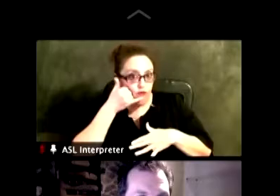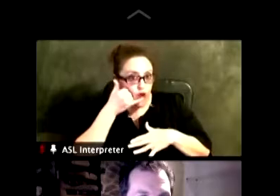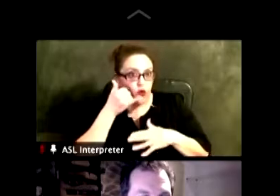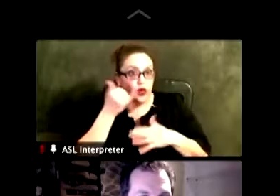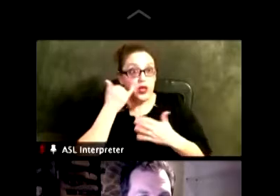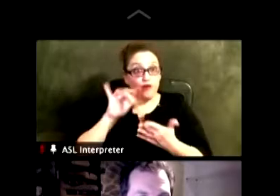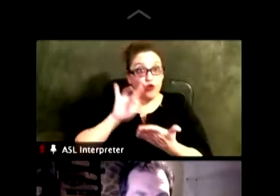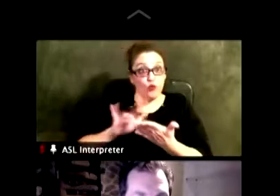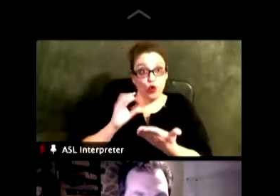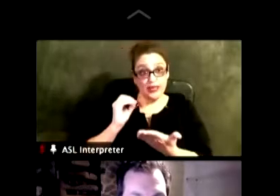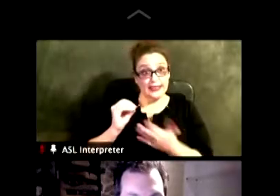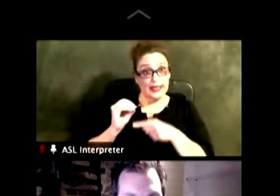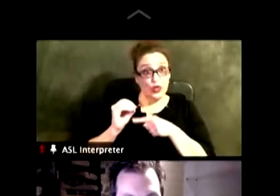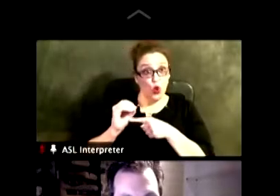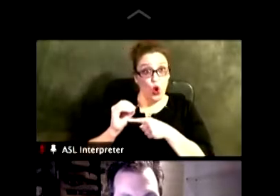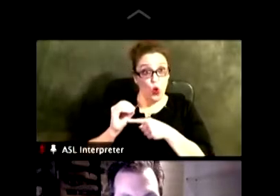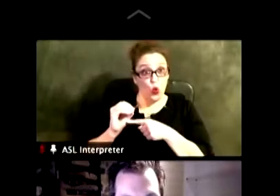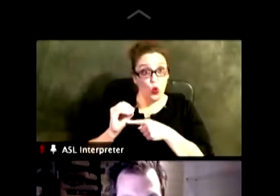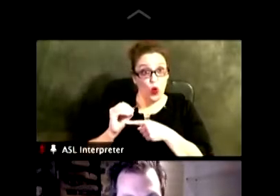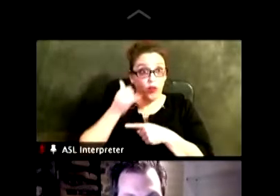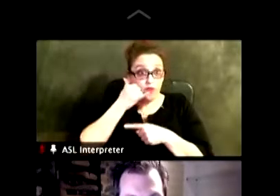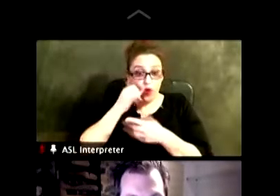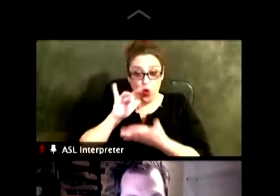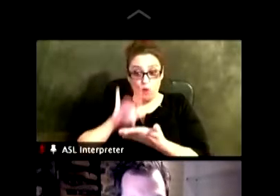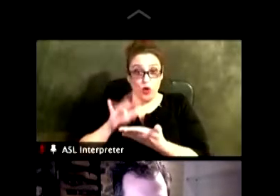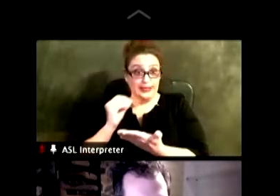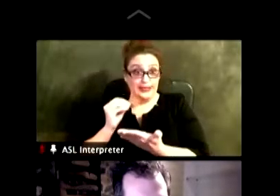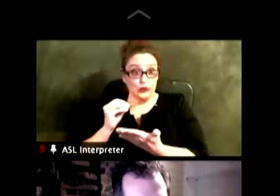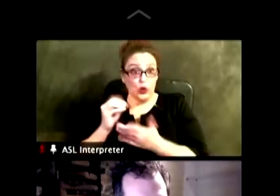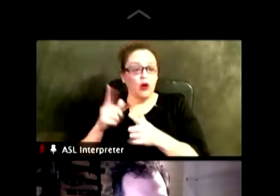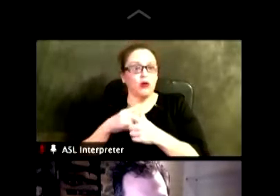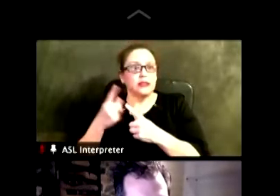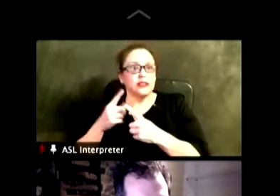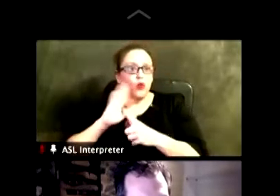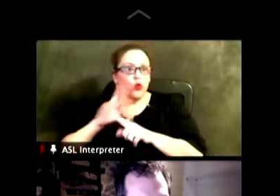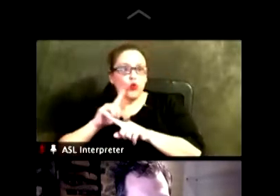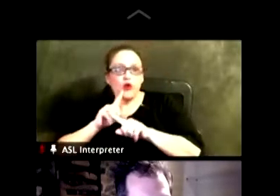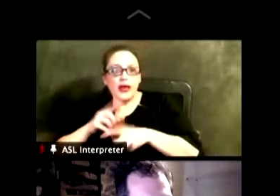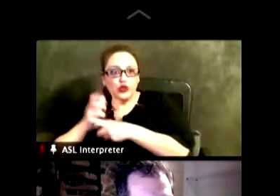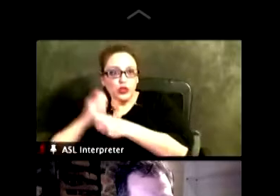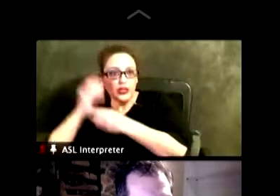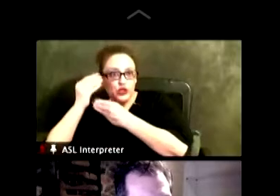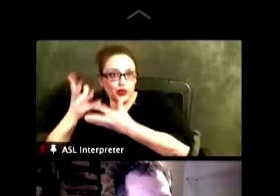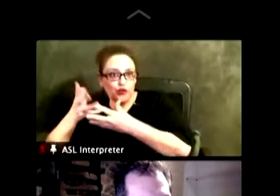to a call screener, and then we're going to get to your comments just as quickly as we can.